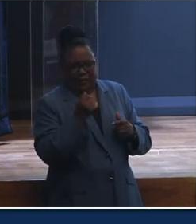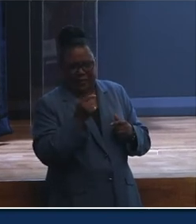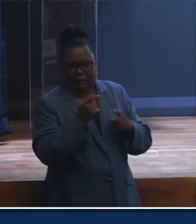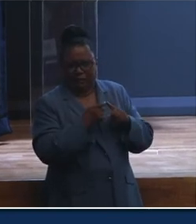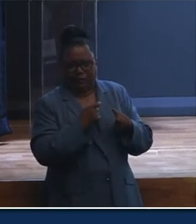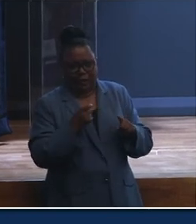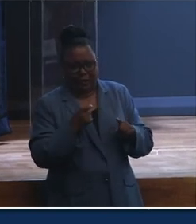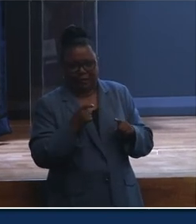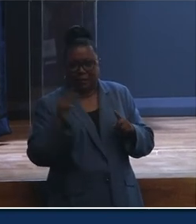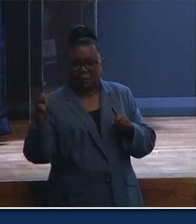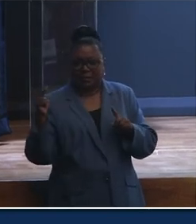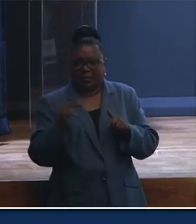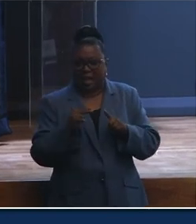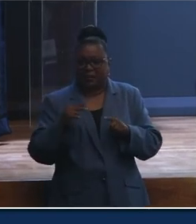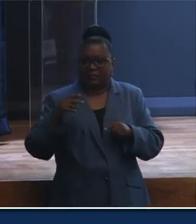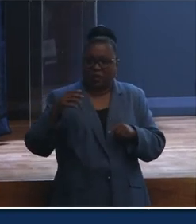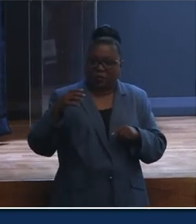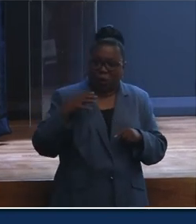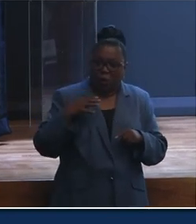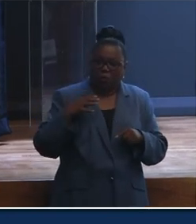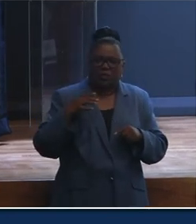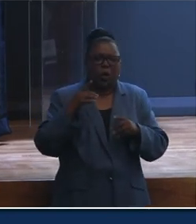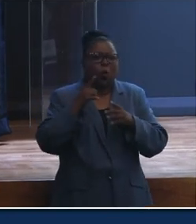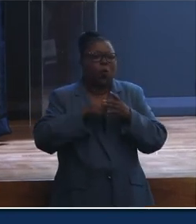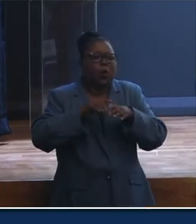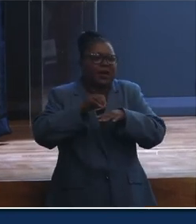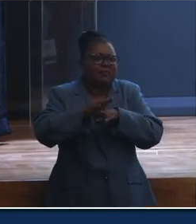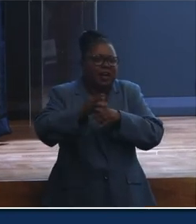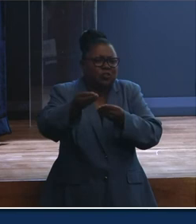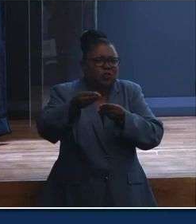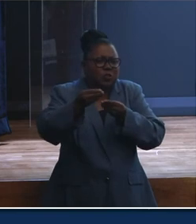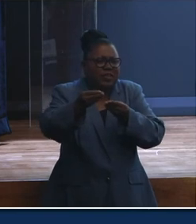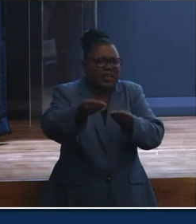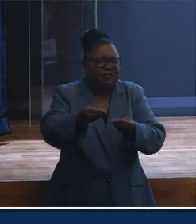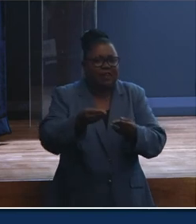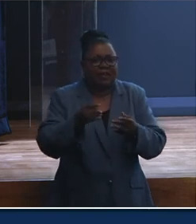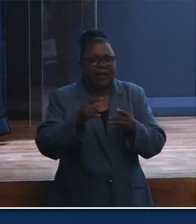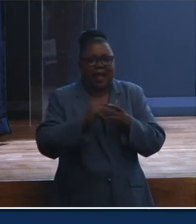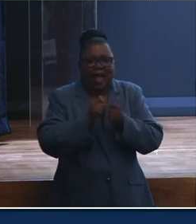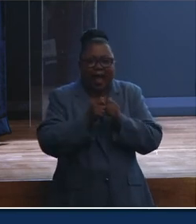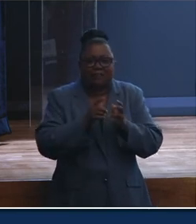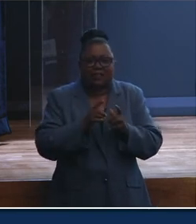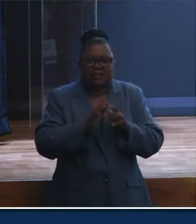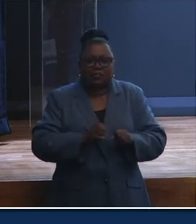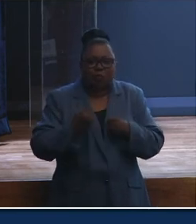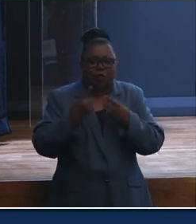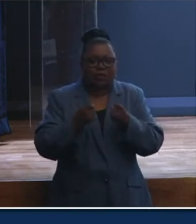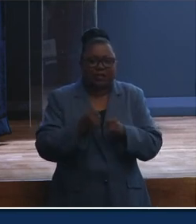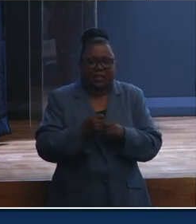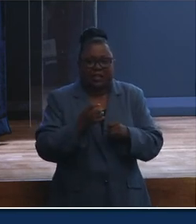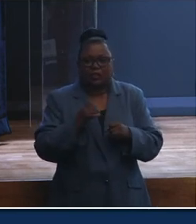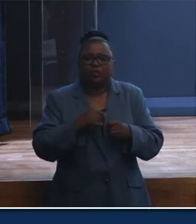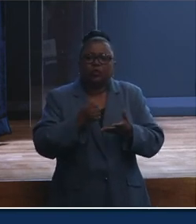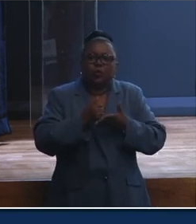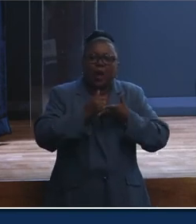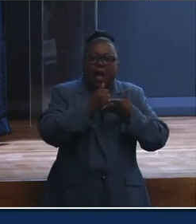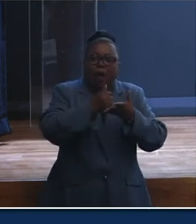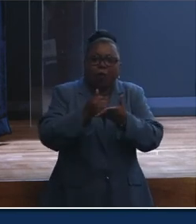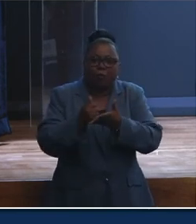from the perspective of a coach. What advice have you given athletes over the years to help